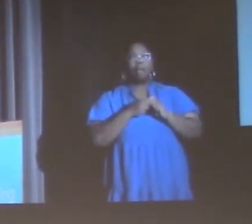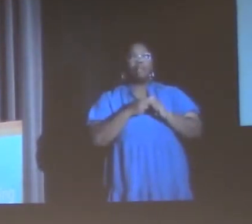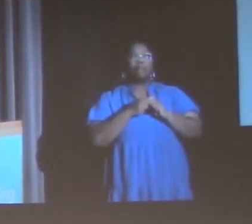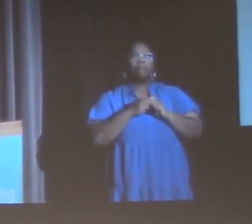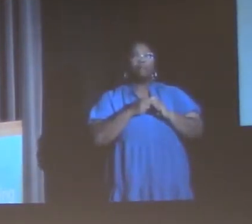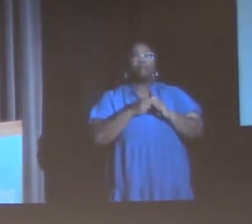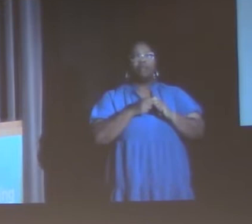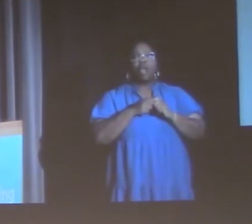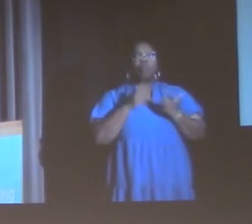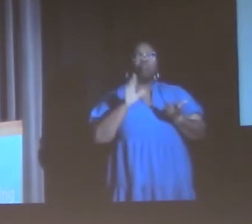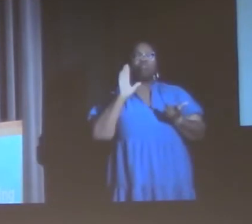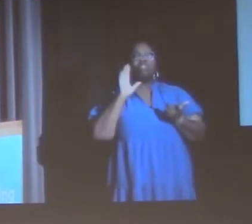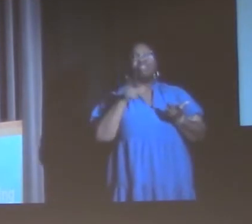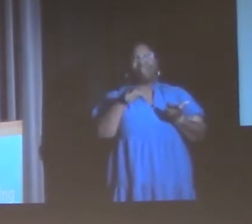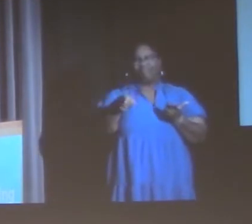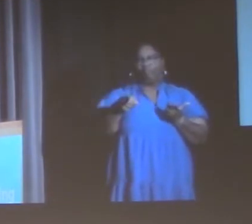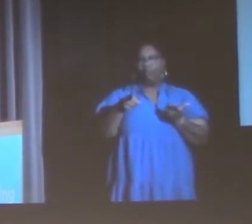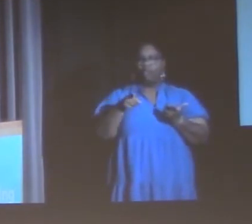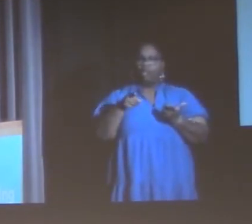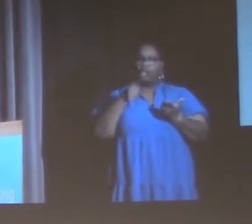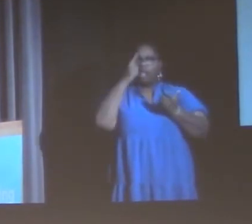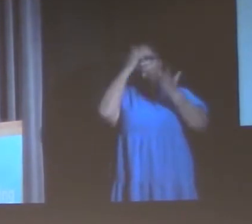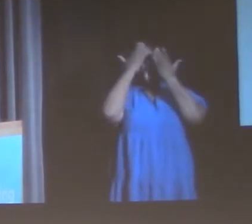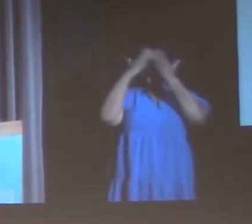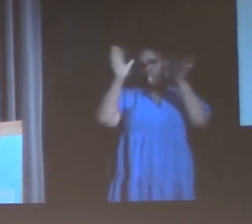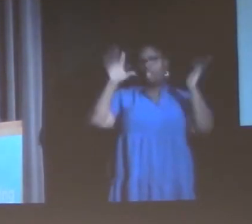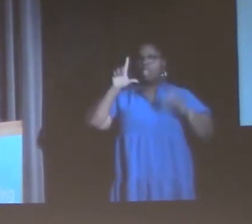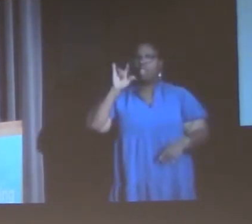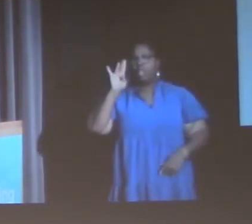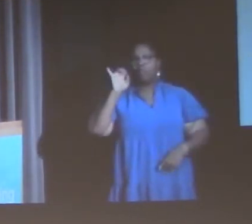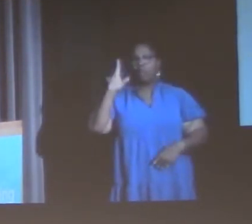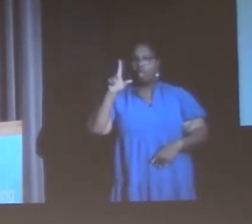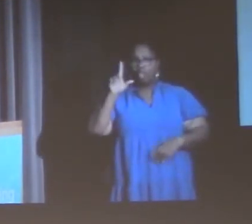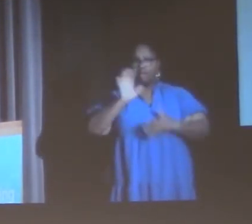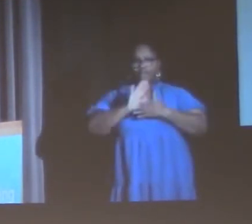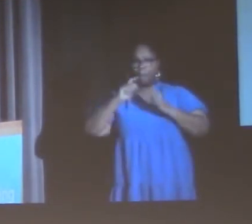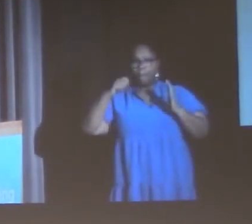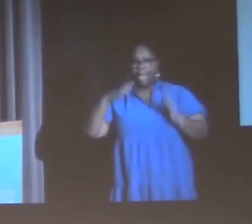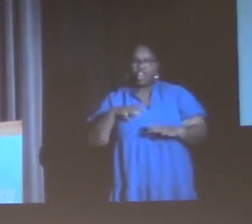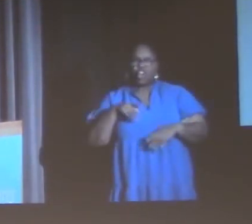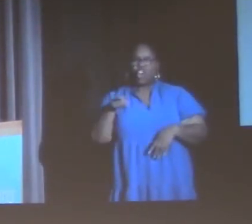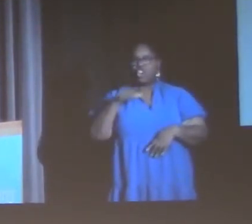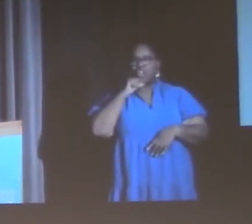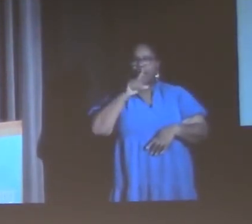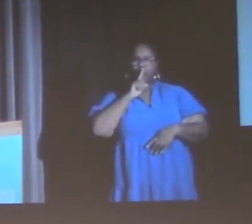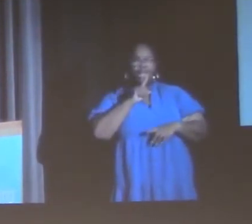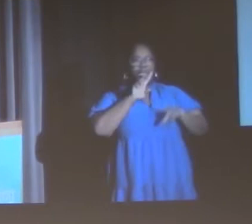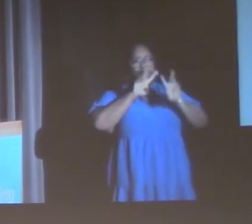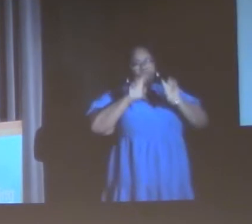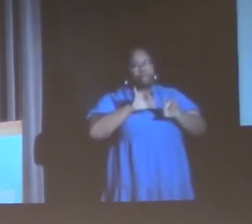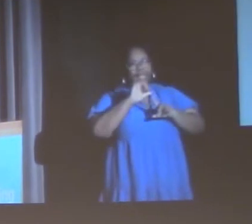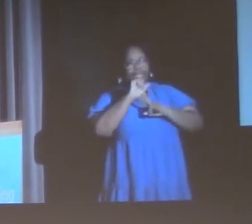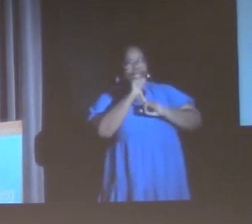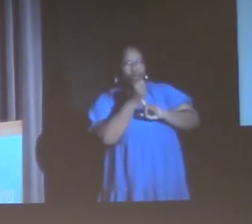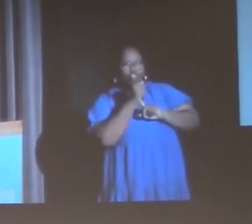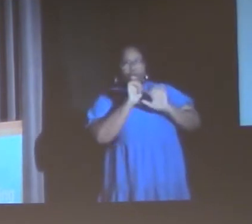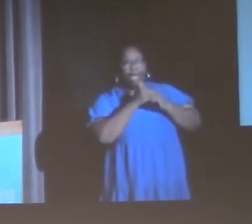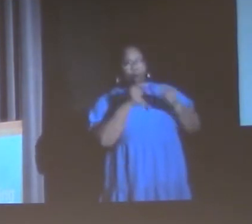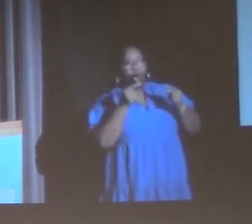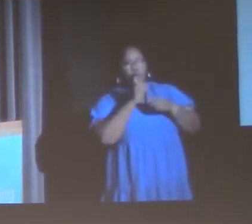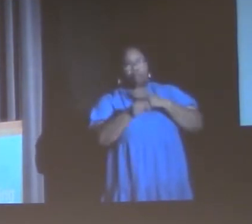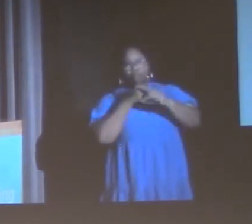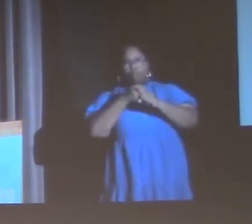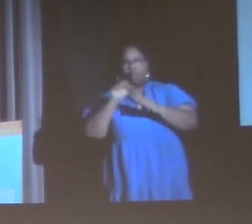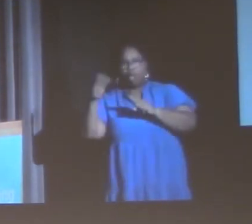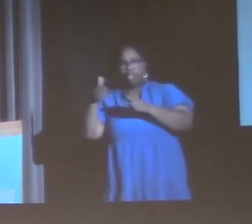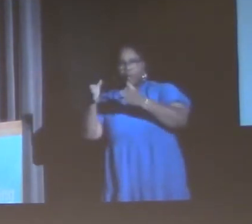liberal filmmaker who's not actually looking at the situation and the harm inflicted on someone else. Well, I'll try to